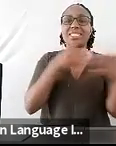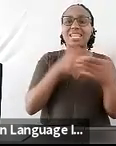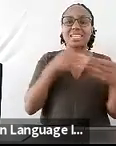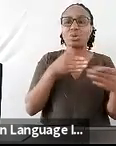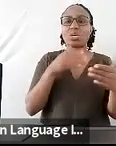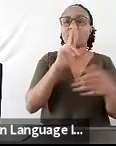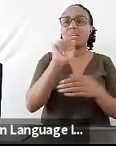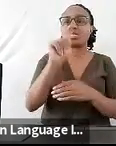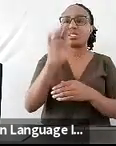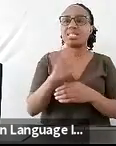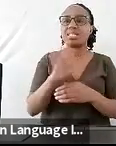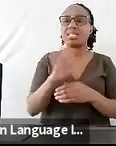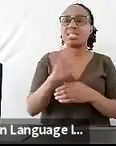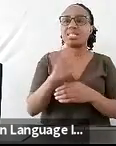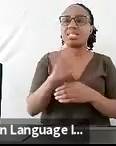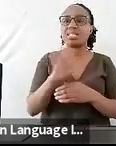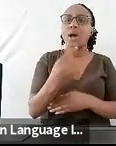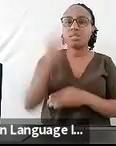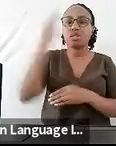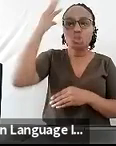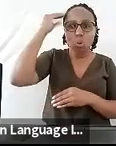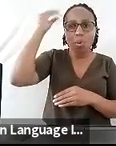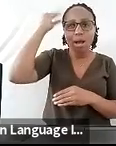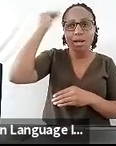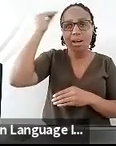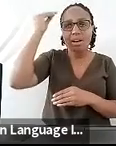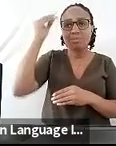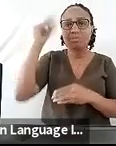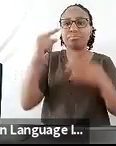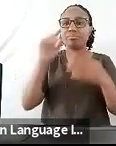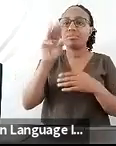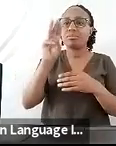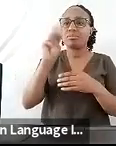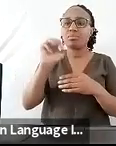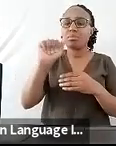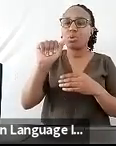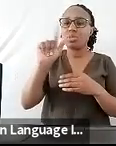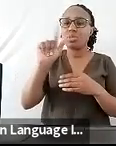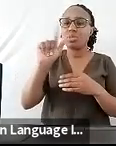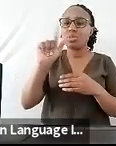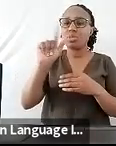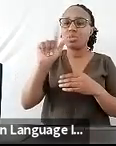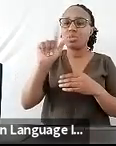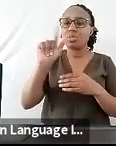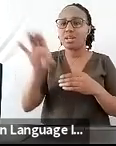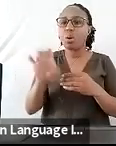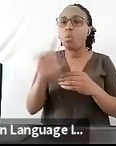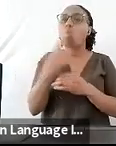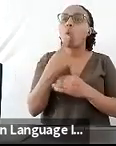and those countries you listed. Mozambique, 100% rejection rate. So you pay all that money and you get